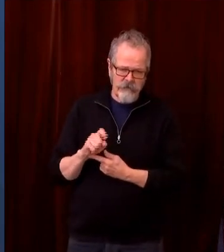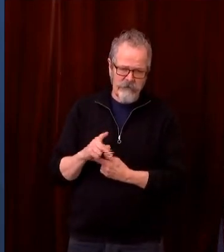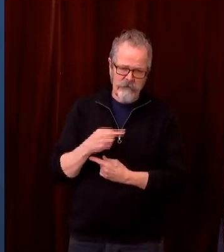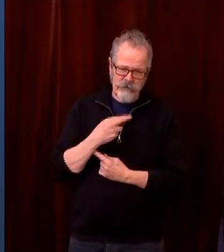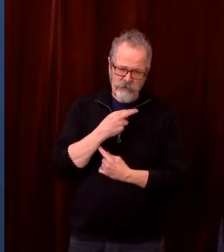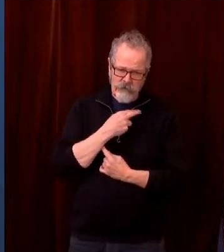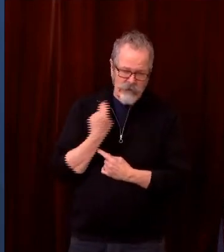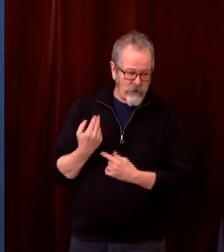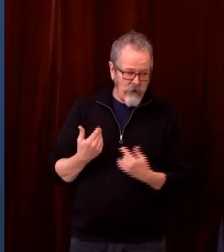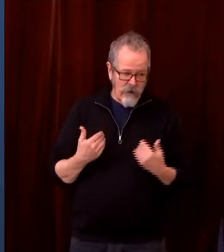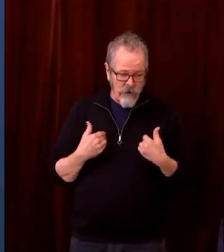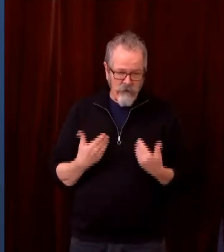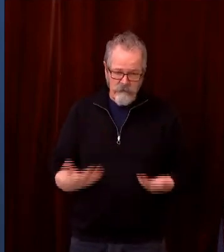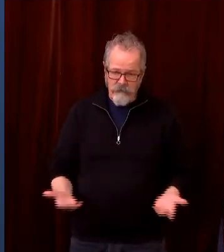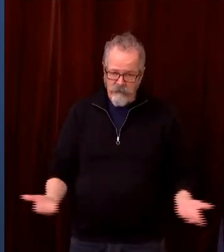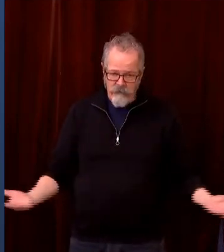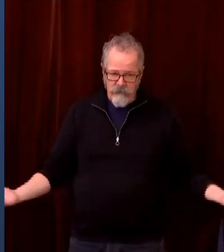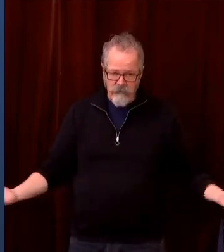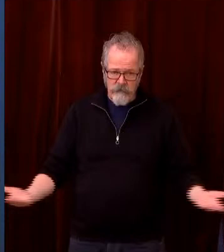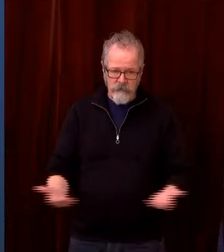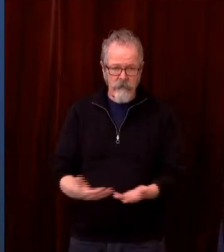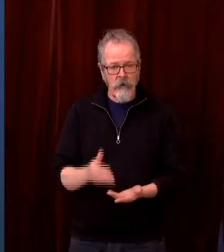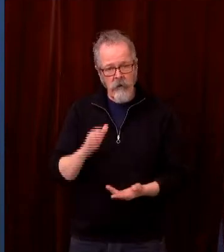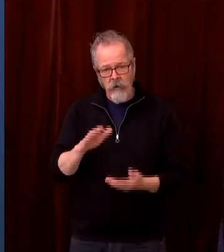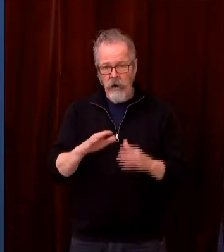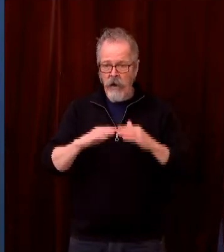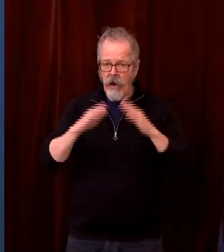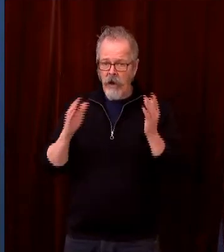But this is not to have educators go back in the classroom.